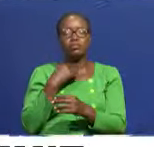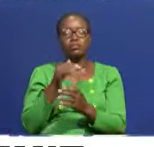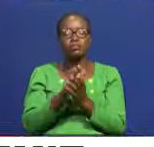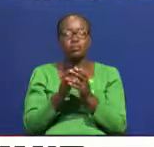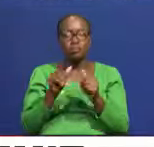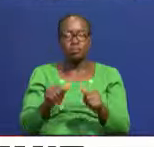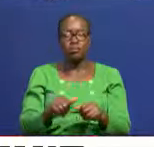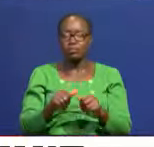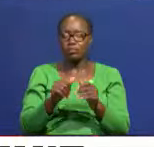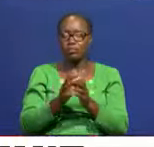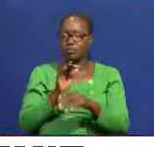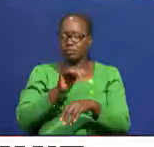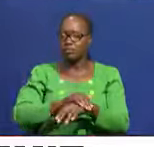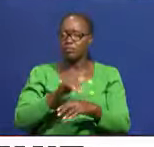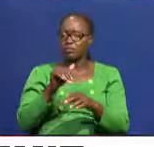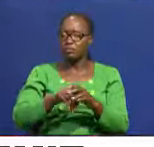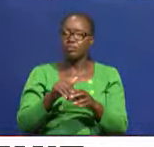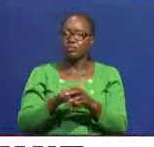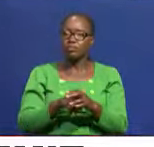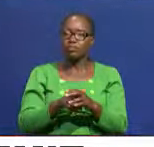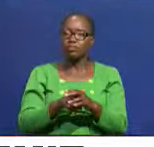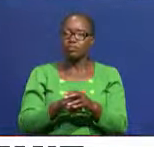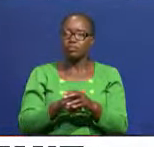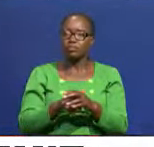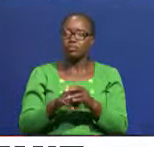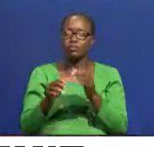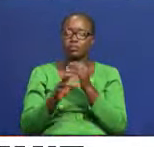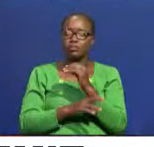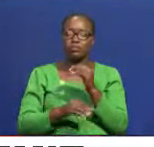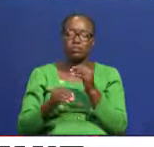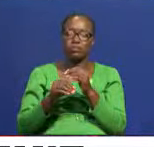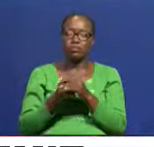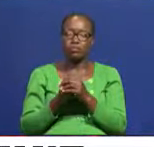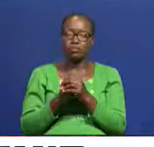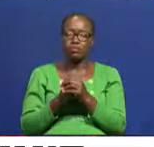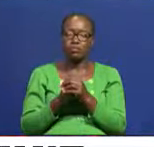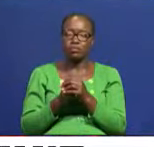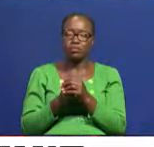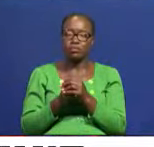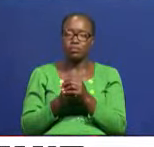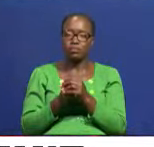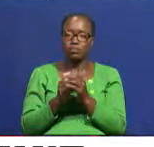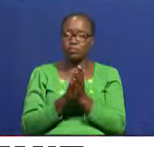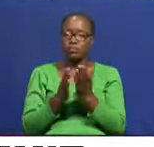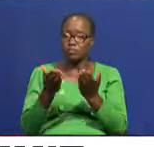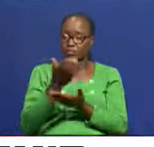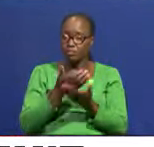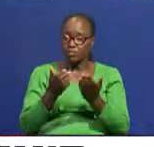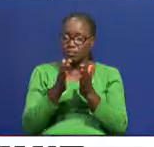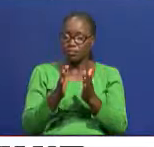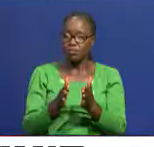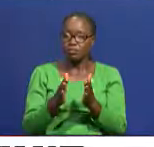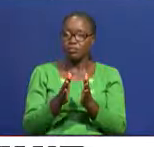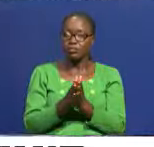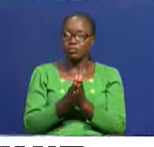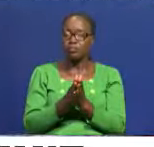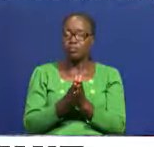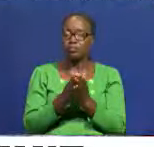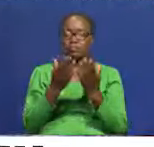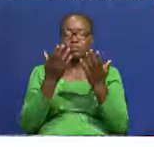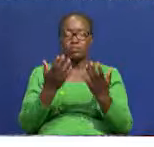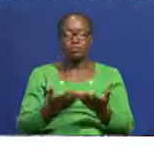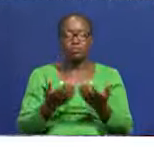substantial investment. Fifth, the digitalization of economies holds